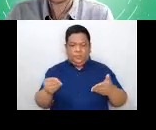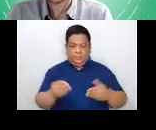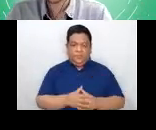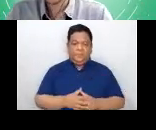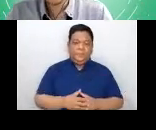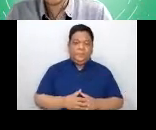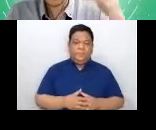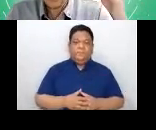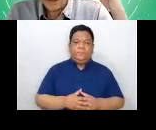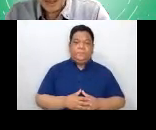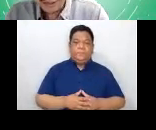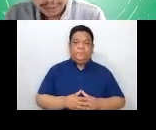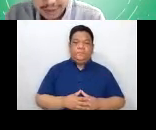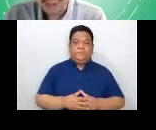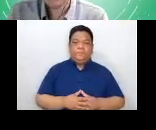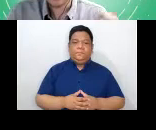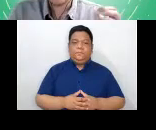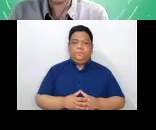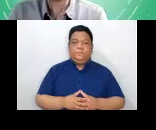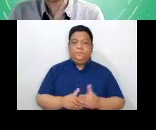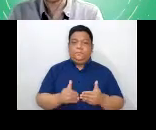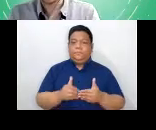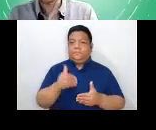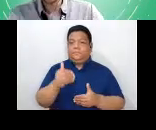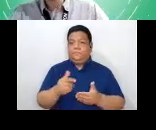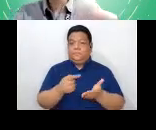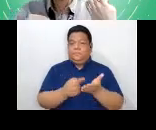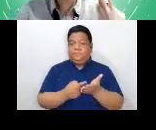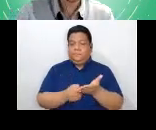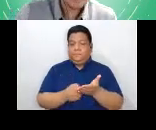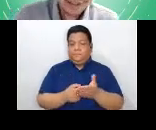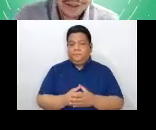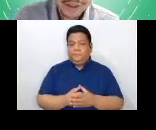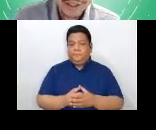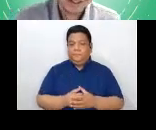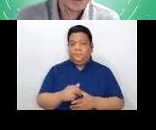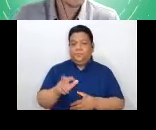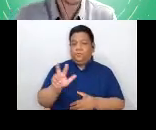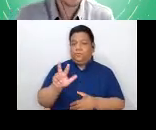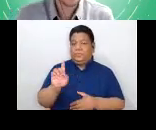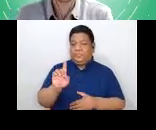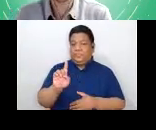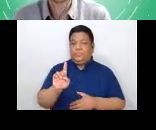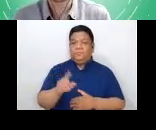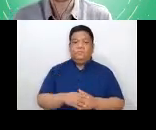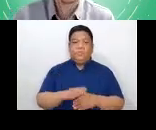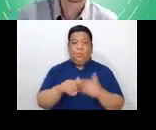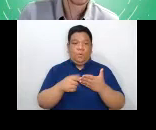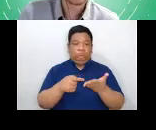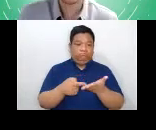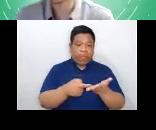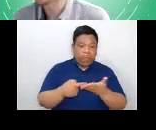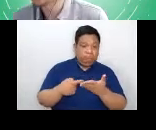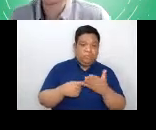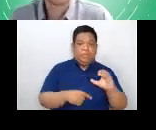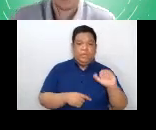Okay, so the next one we'll discuss is 3D modeling. So throughout all of these conversations, throughout all these things, we've been talking about CAD, we've